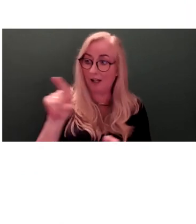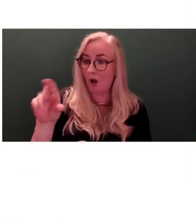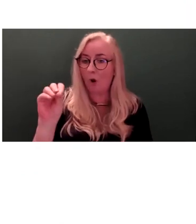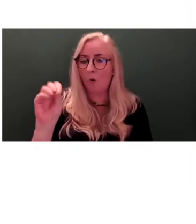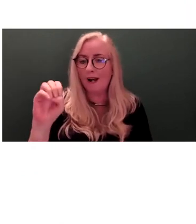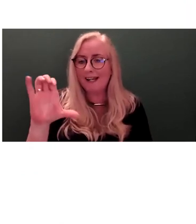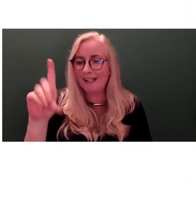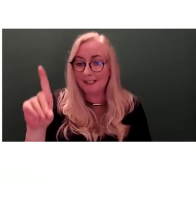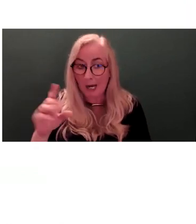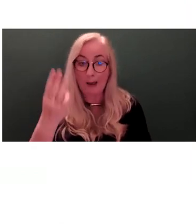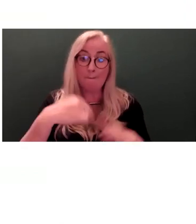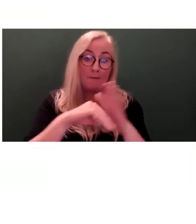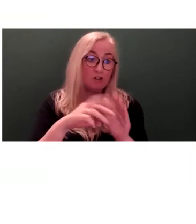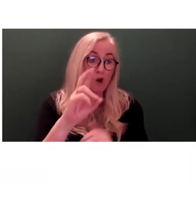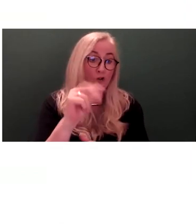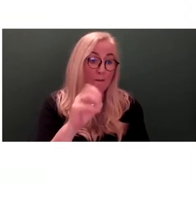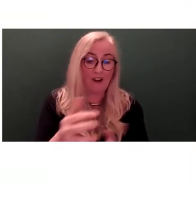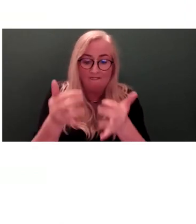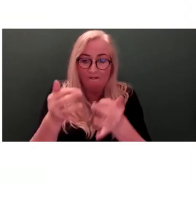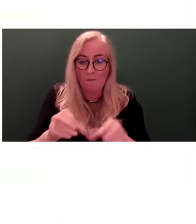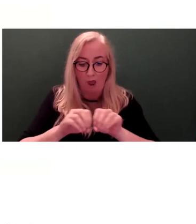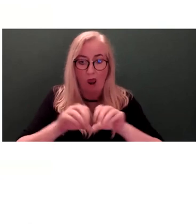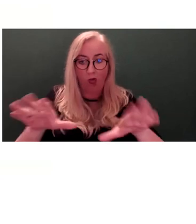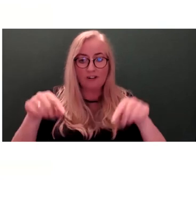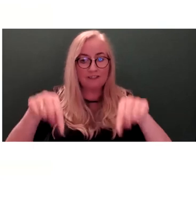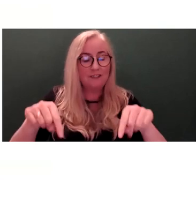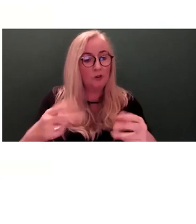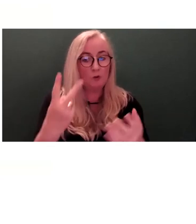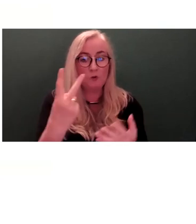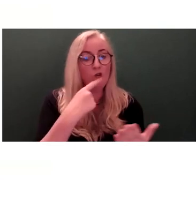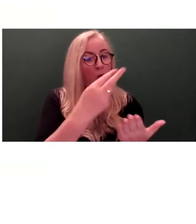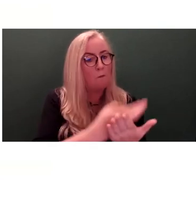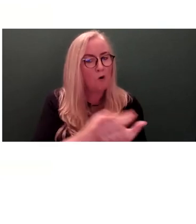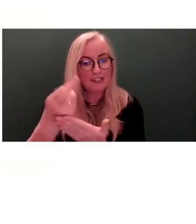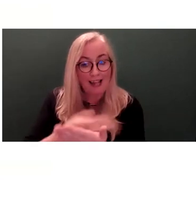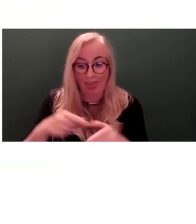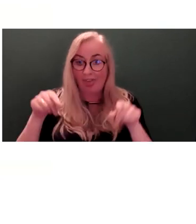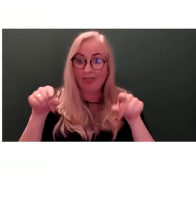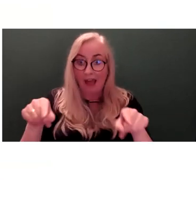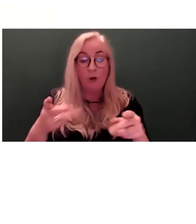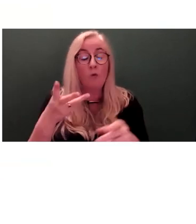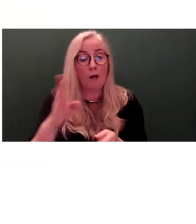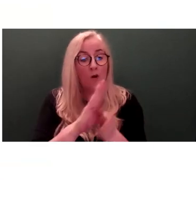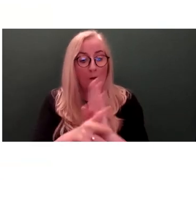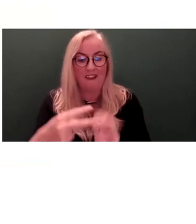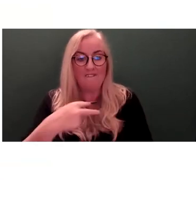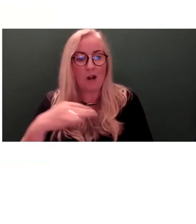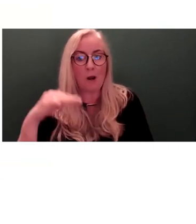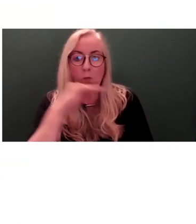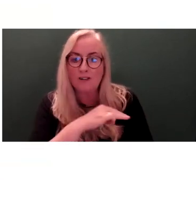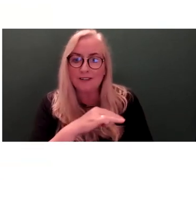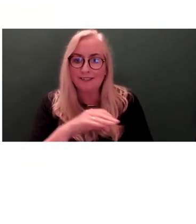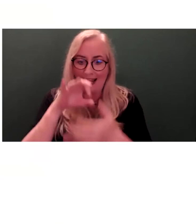and also Minister Rabbit for formally launching the two reports. And these are going to be so significant now in the evidence that the